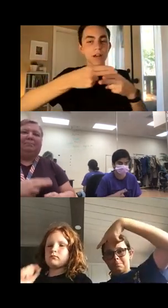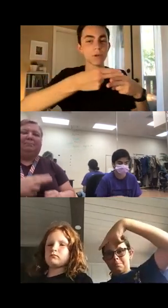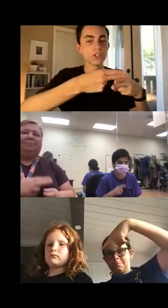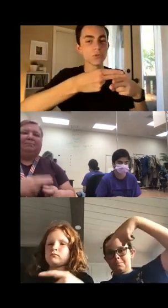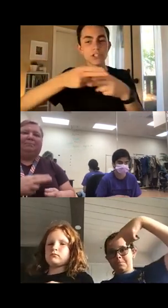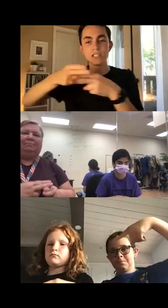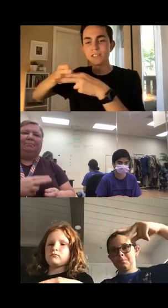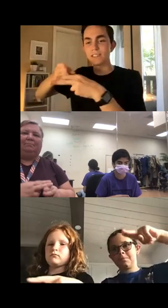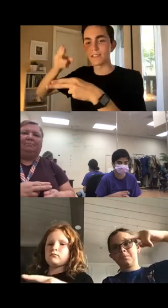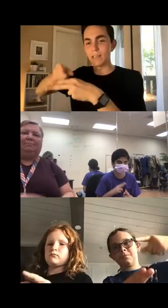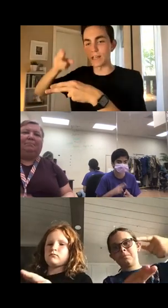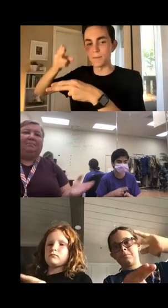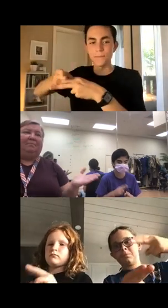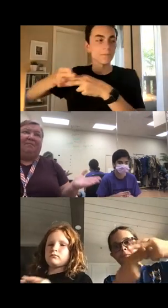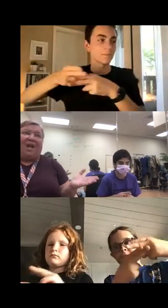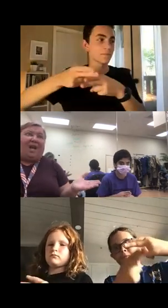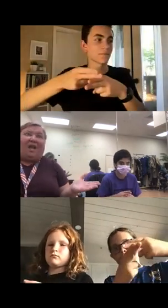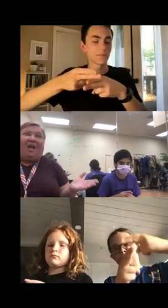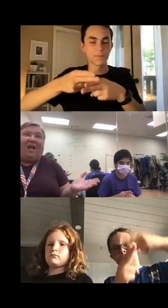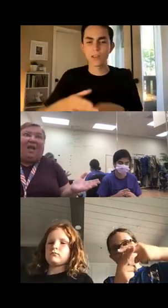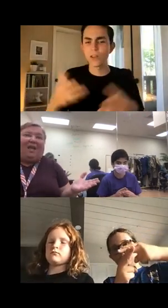learned that one, 2 H's, name.